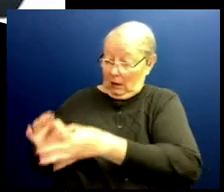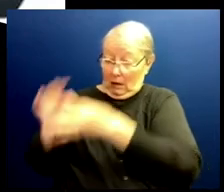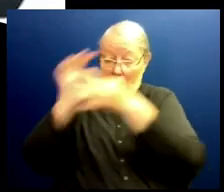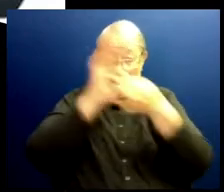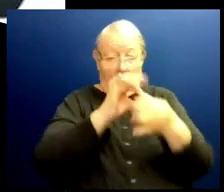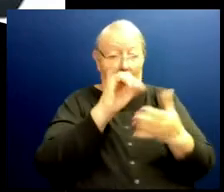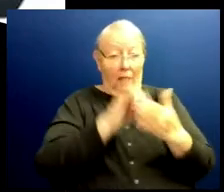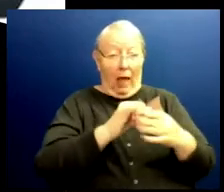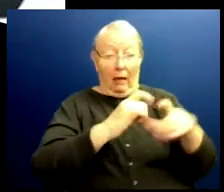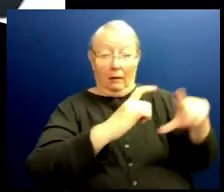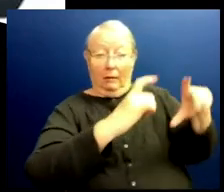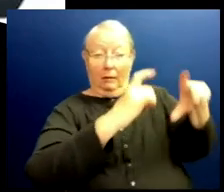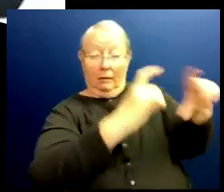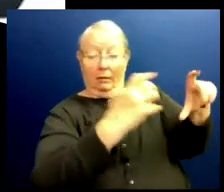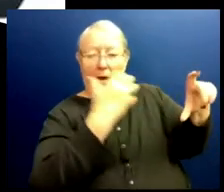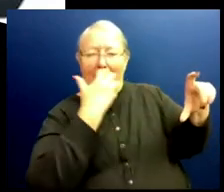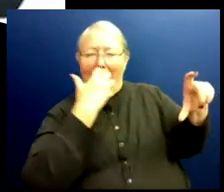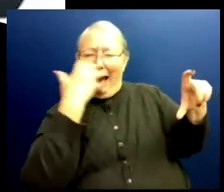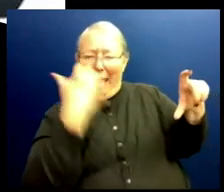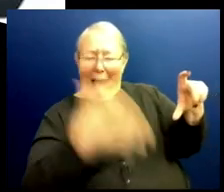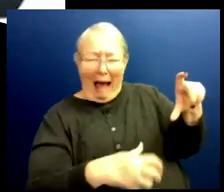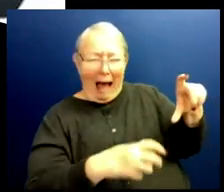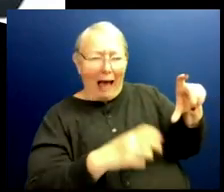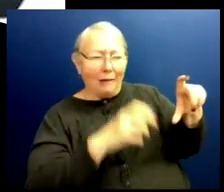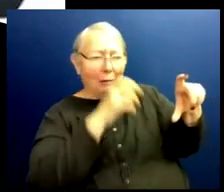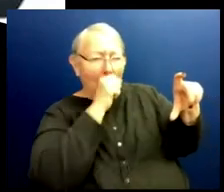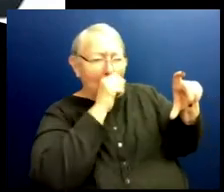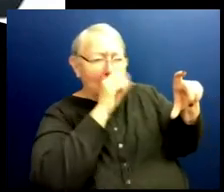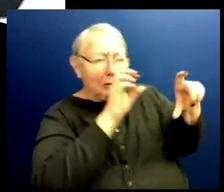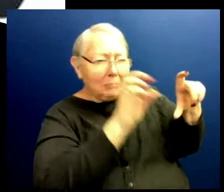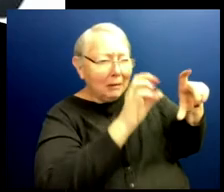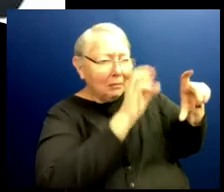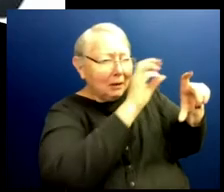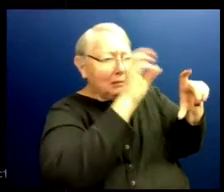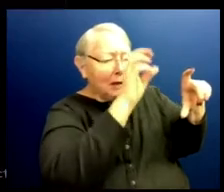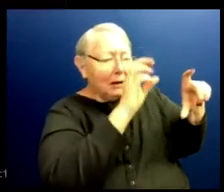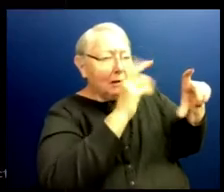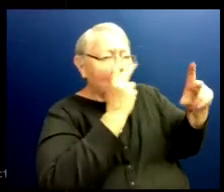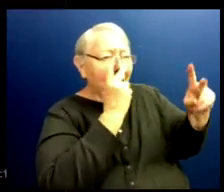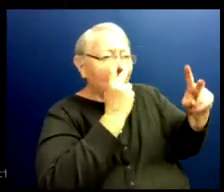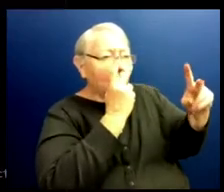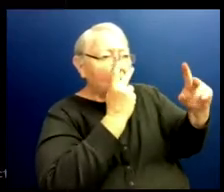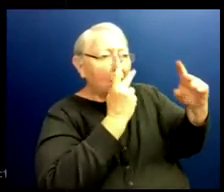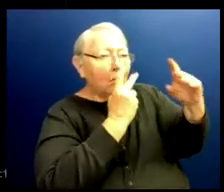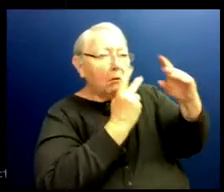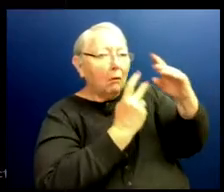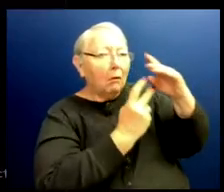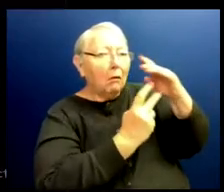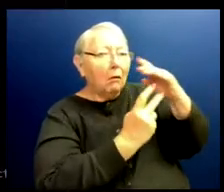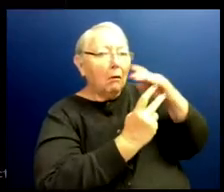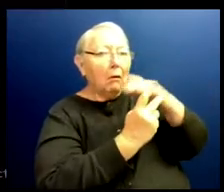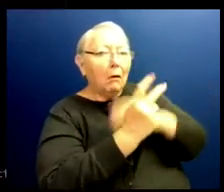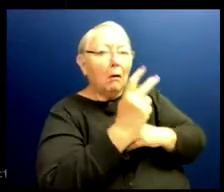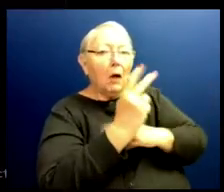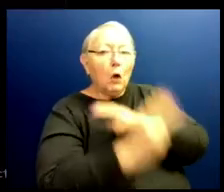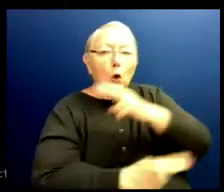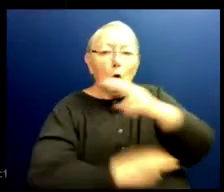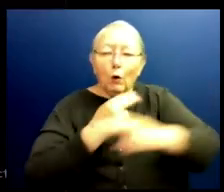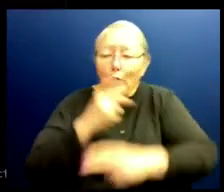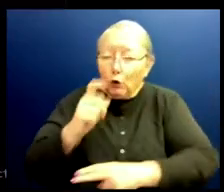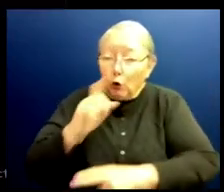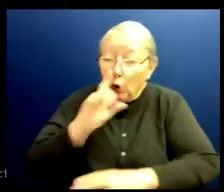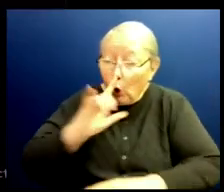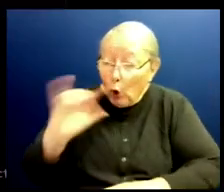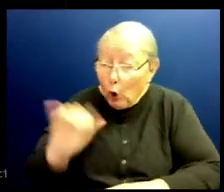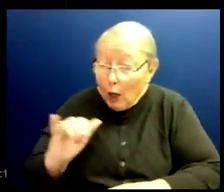predict what the evolution of the universe should look like. And they produced some amazing results that I'm going to show you